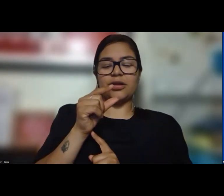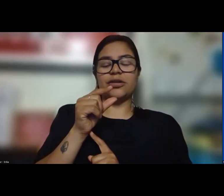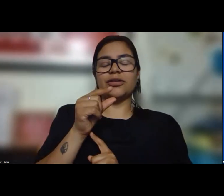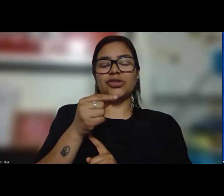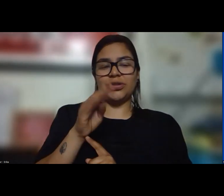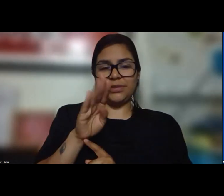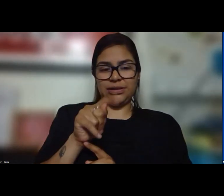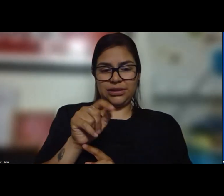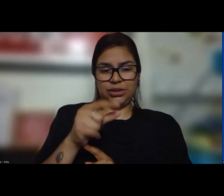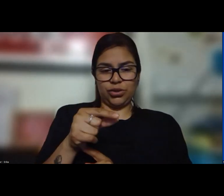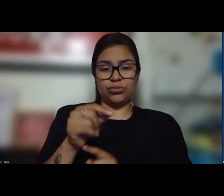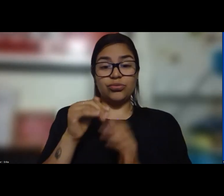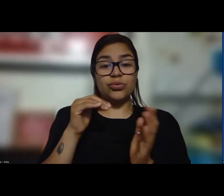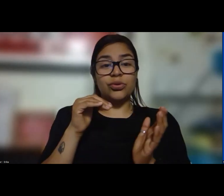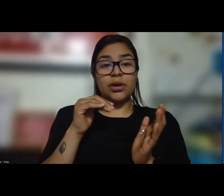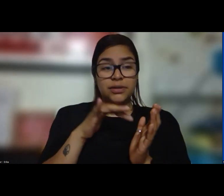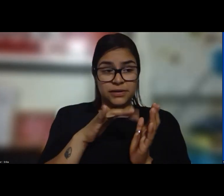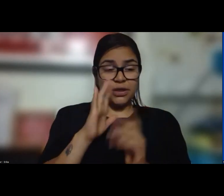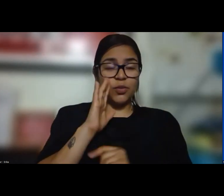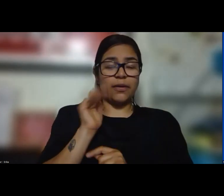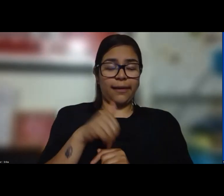study. And